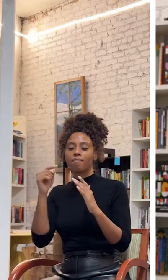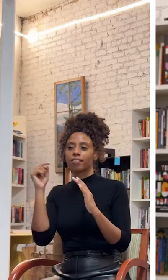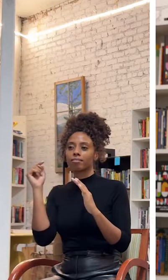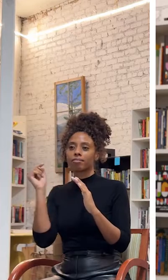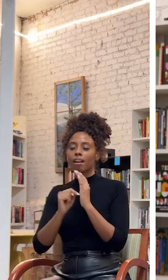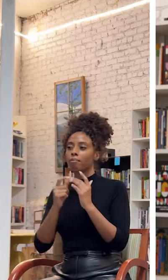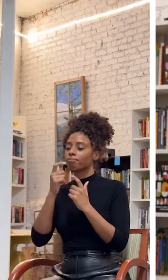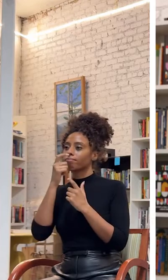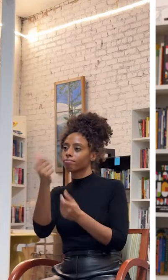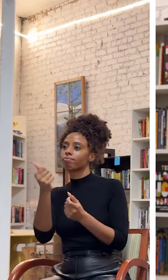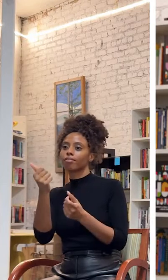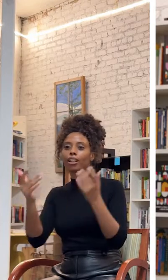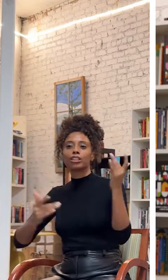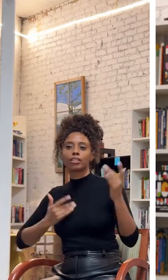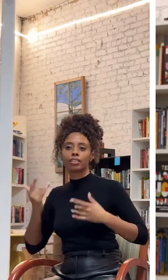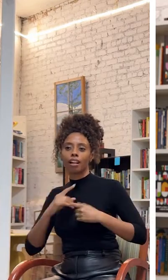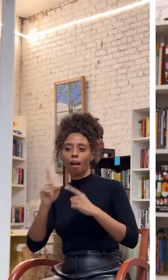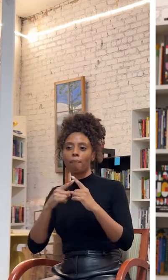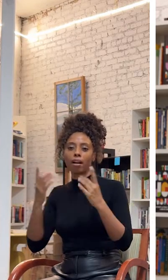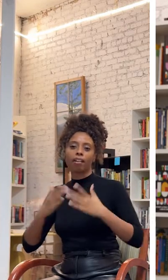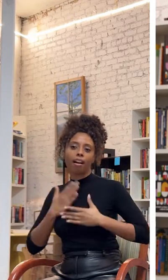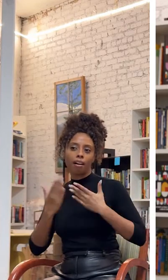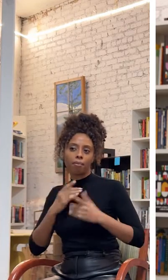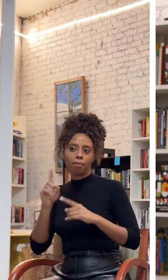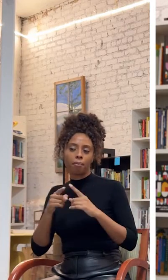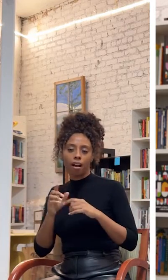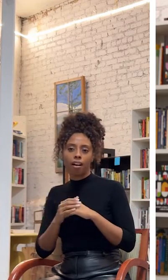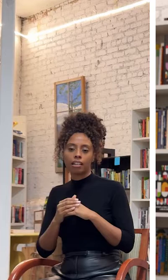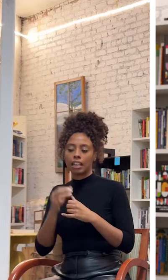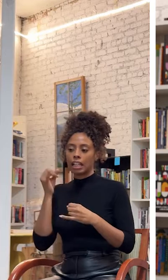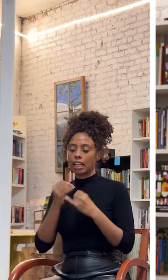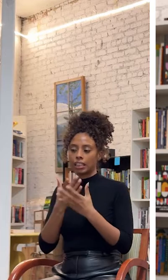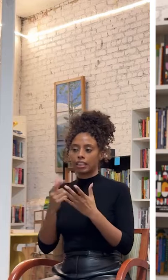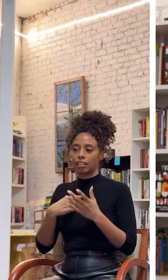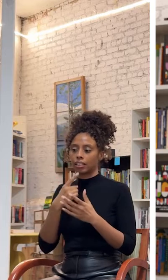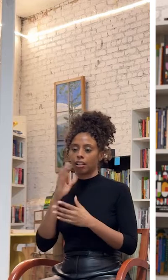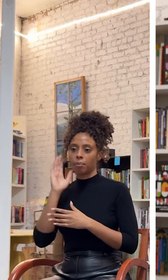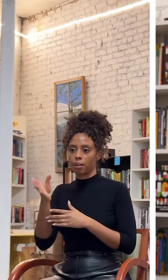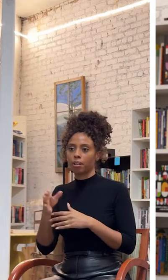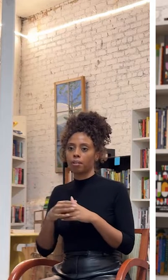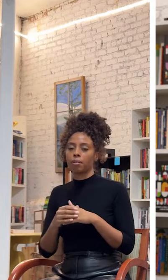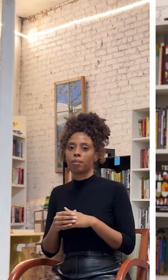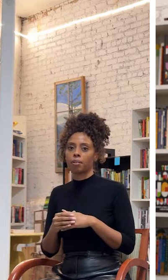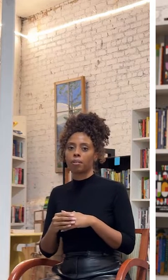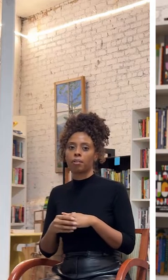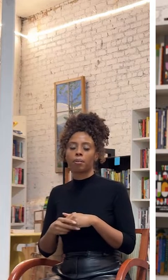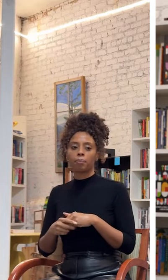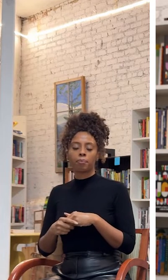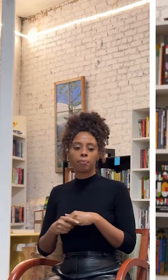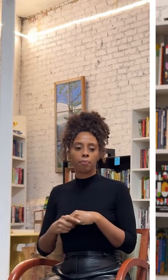deeply interested in and excited about and joyful about. And then the last thing I'll say is that,